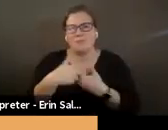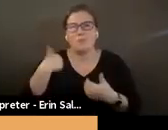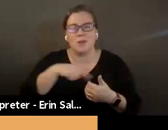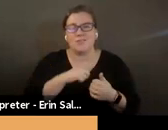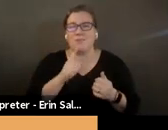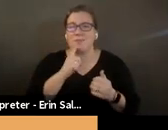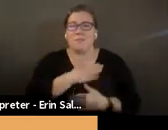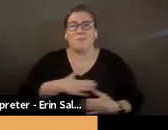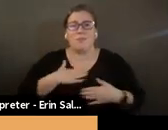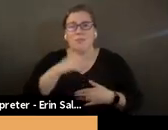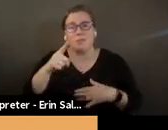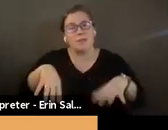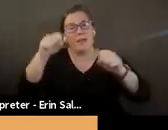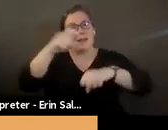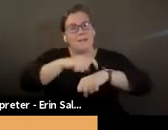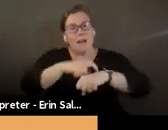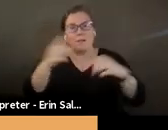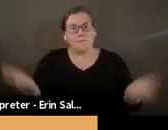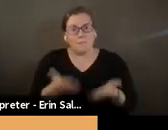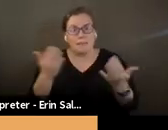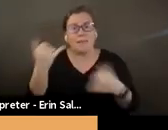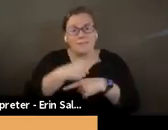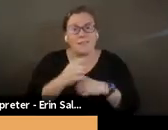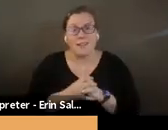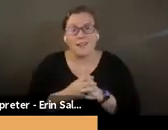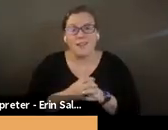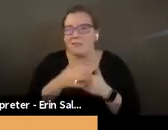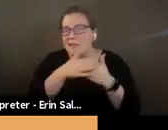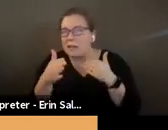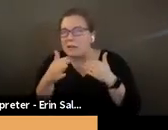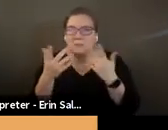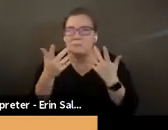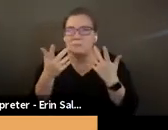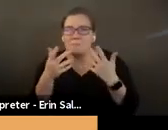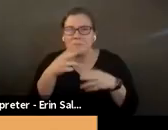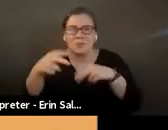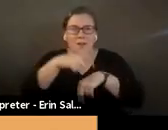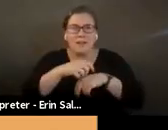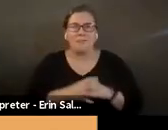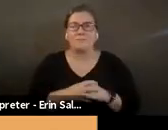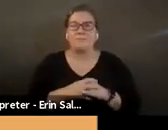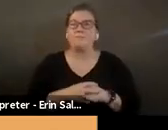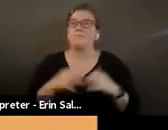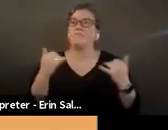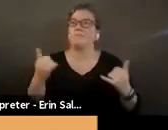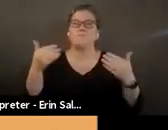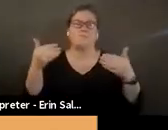time out of your day to be here with us for the next little bit. So with that, I'm going to get